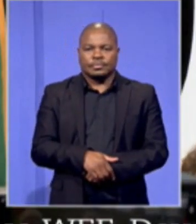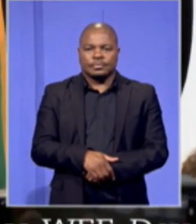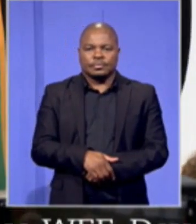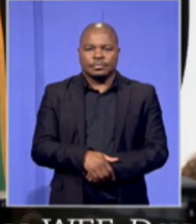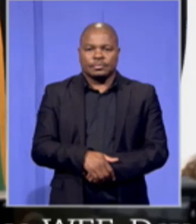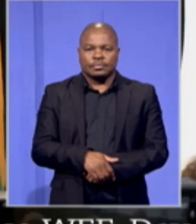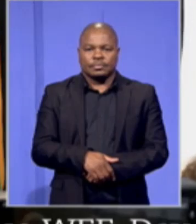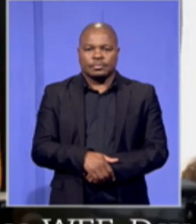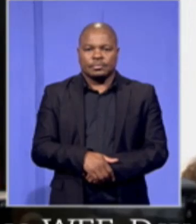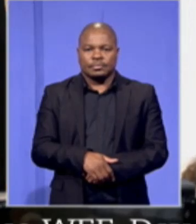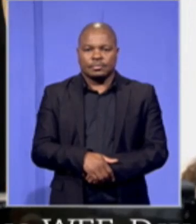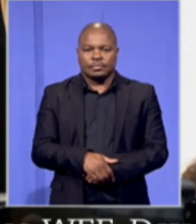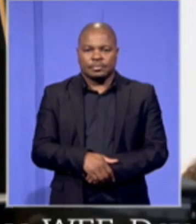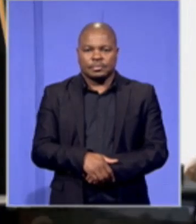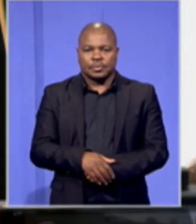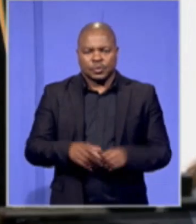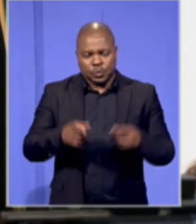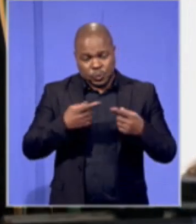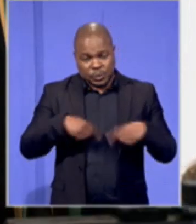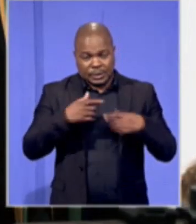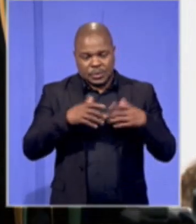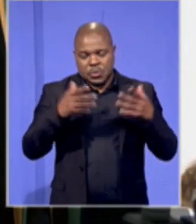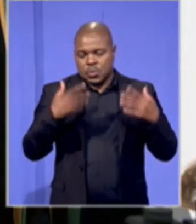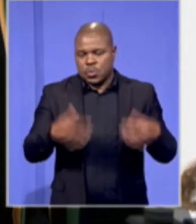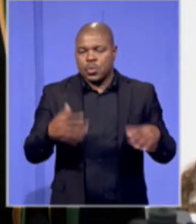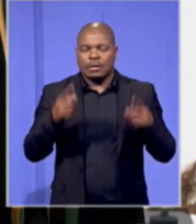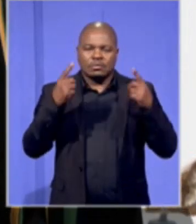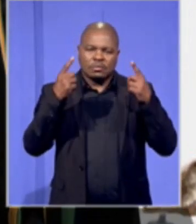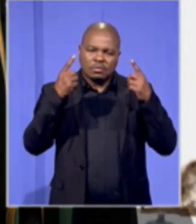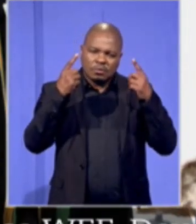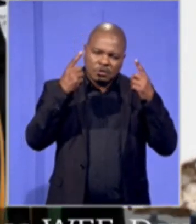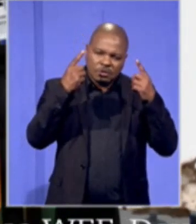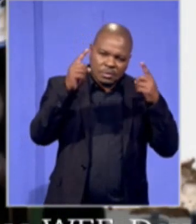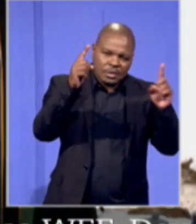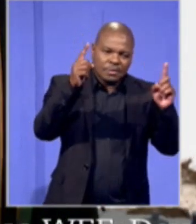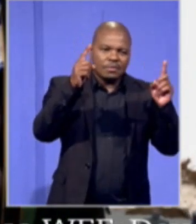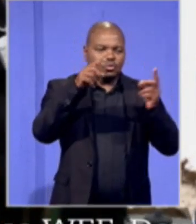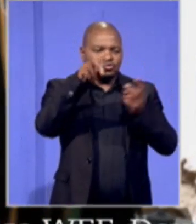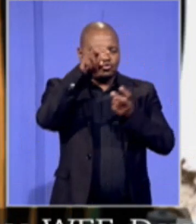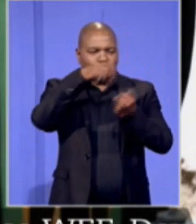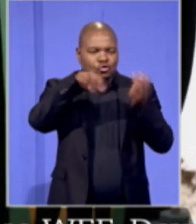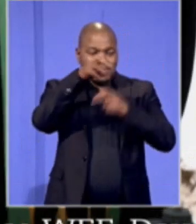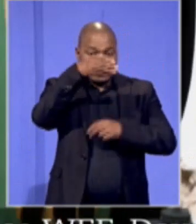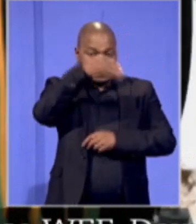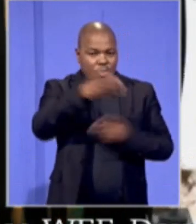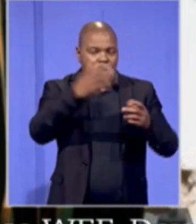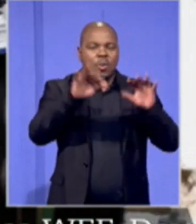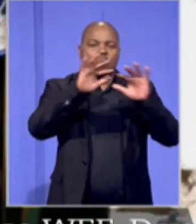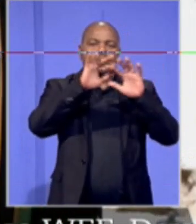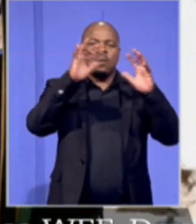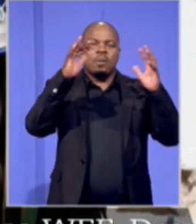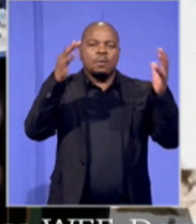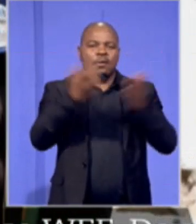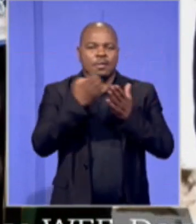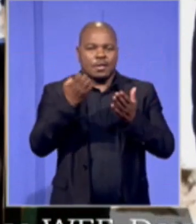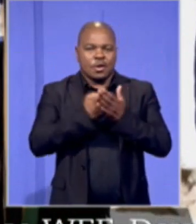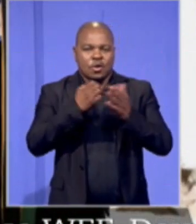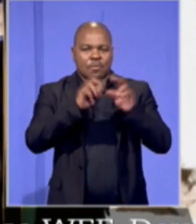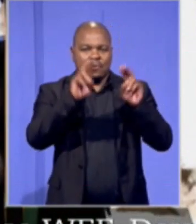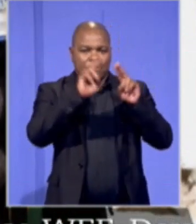We've had a hugely successful tour here at the World Economic Forum. We've